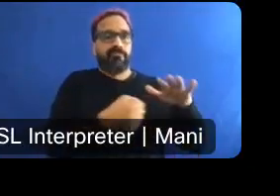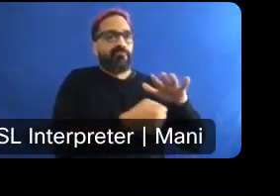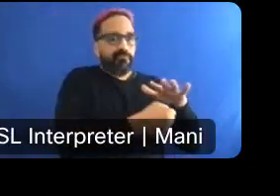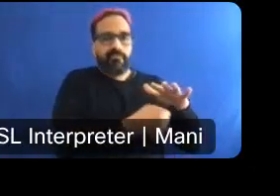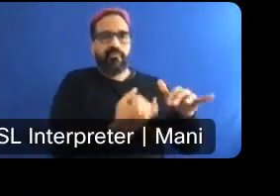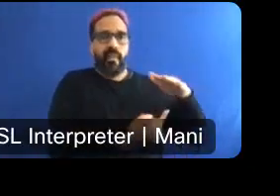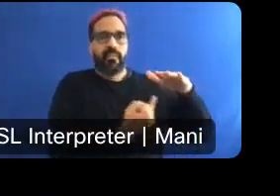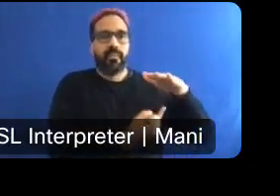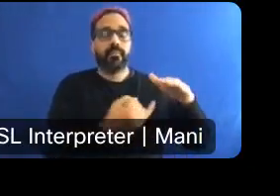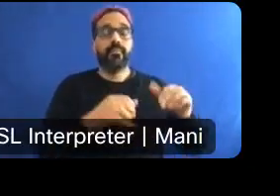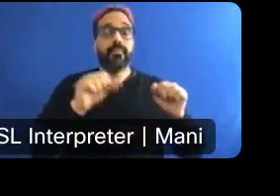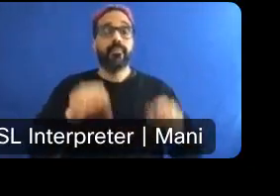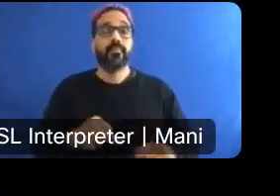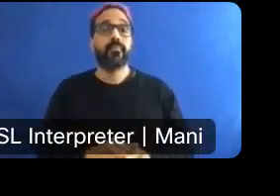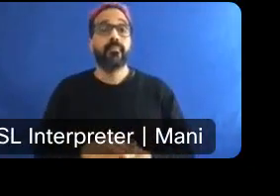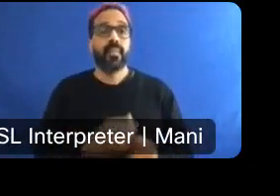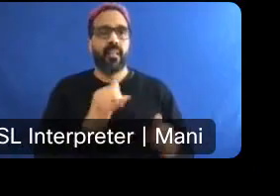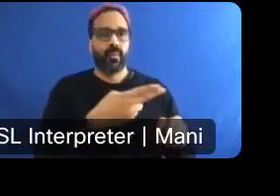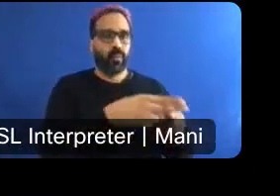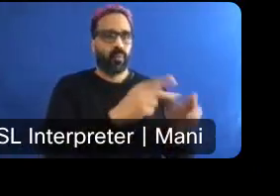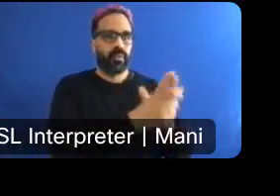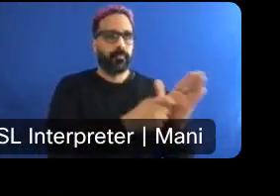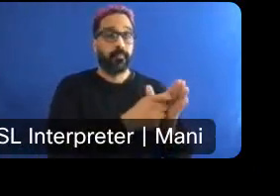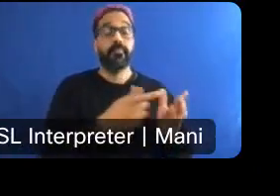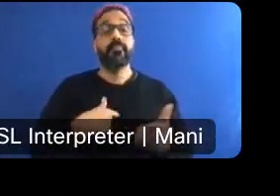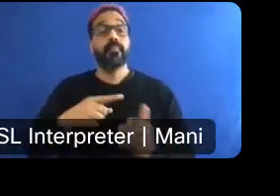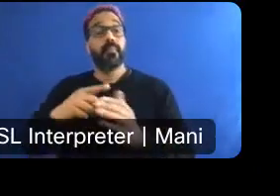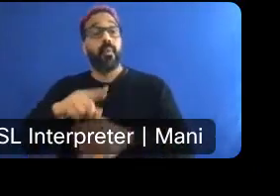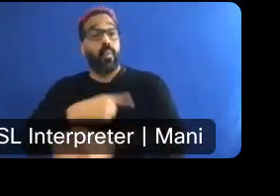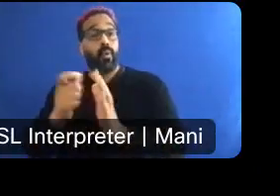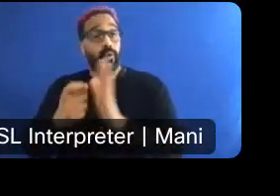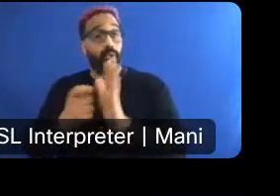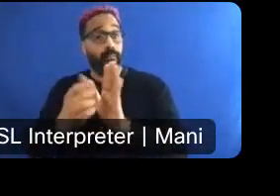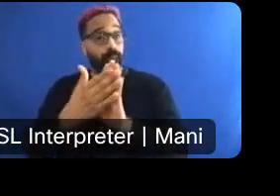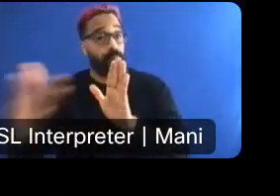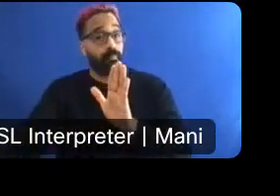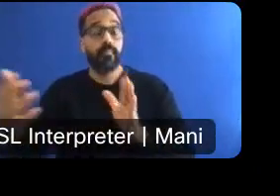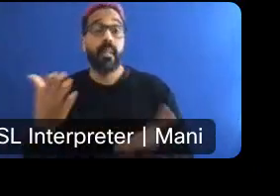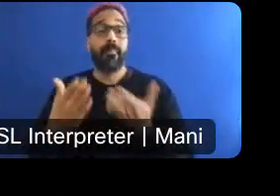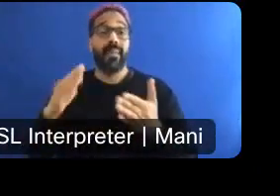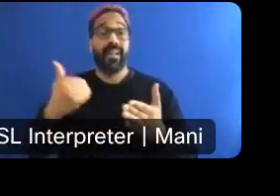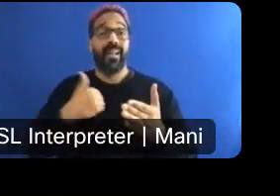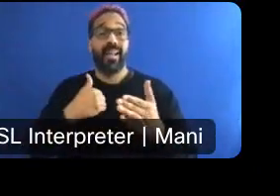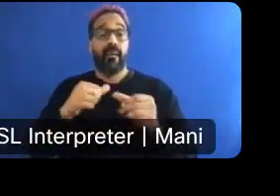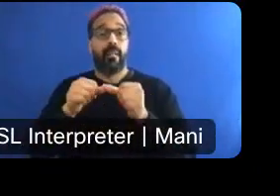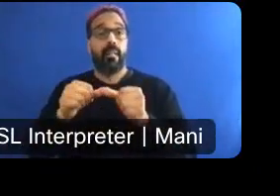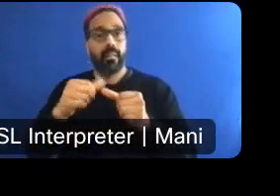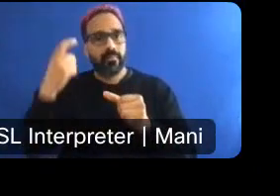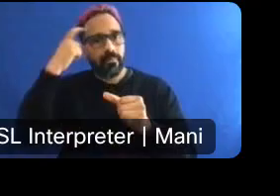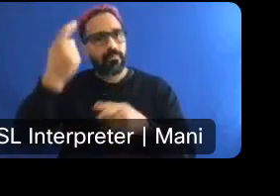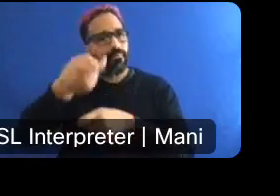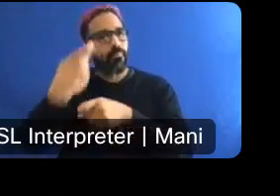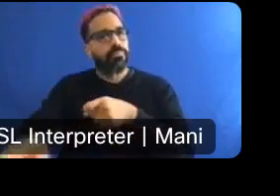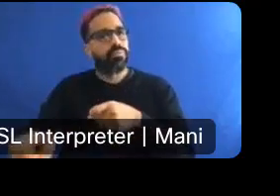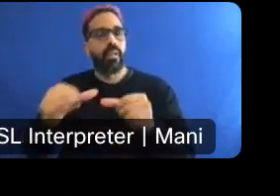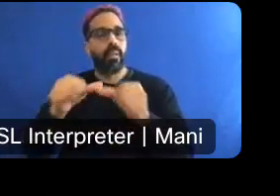physical and emotional, a survivor can experience multiple or chronic brain injuries from an abusive partner that can take